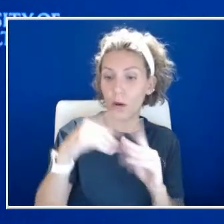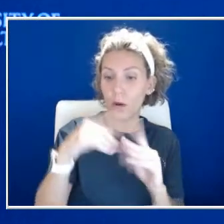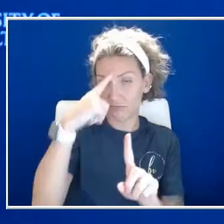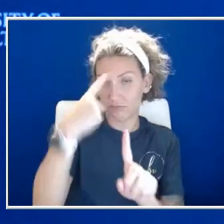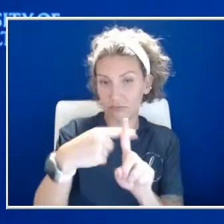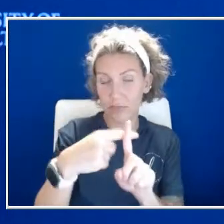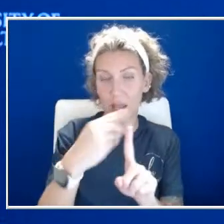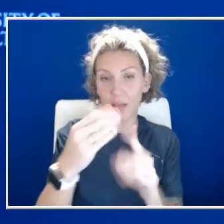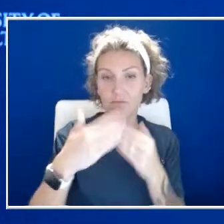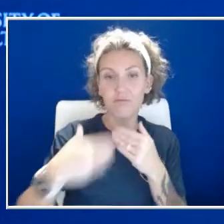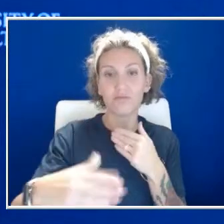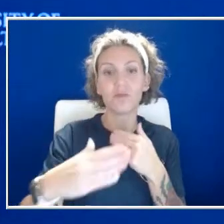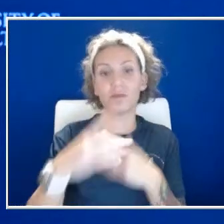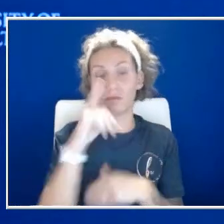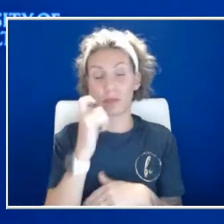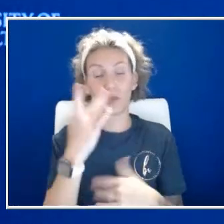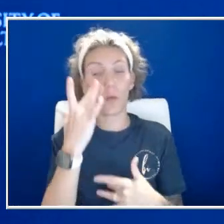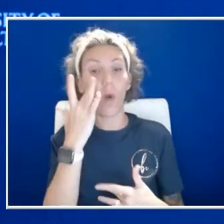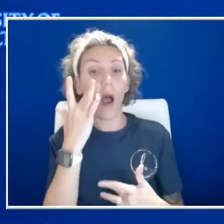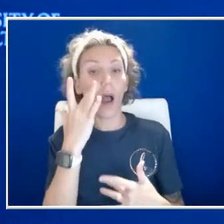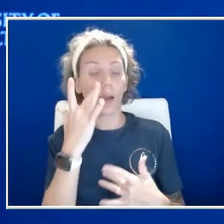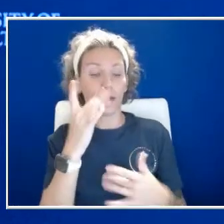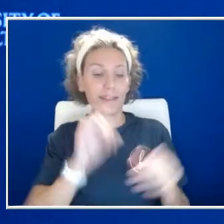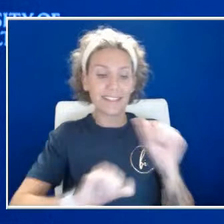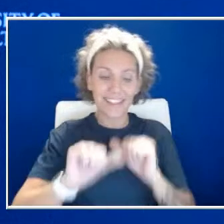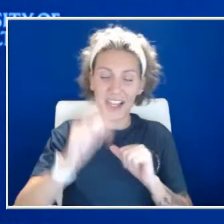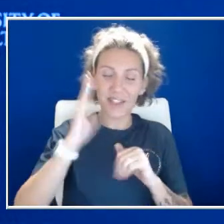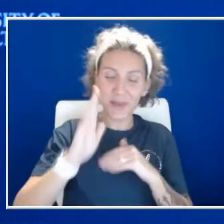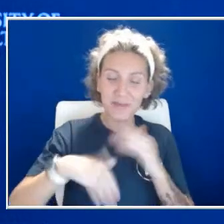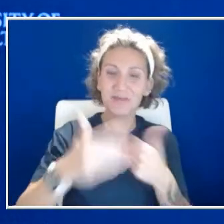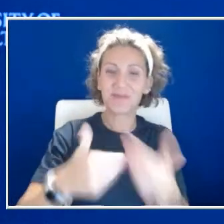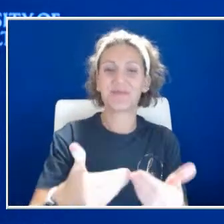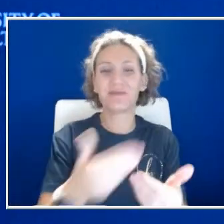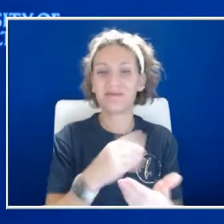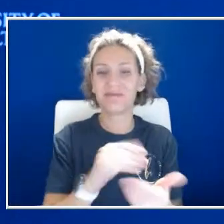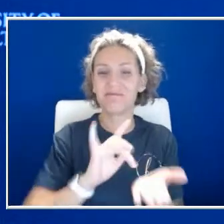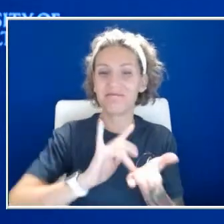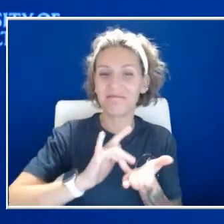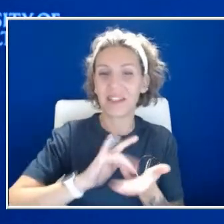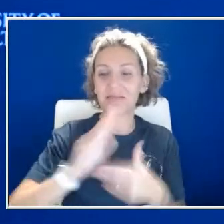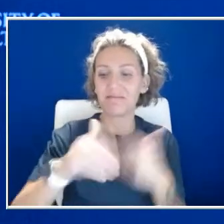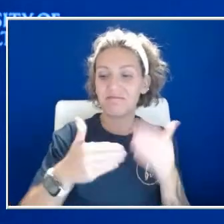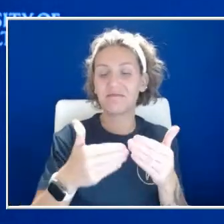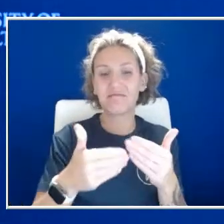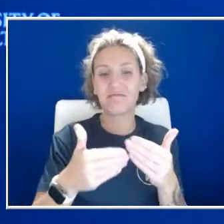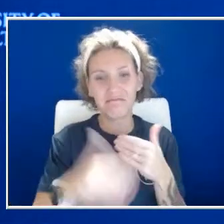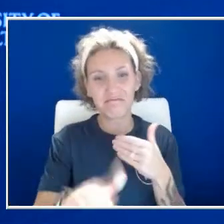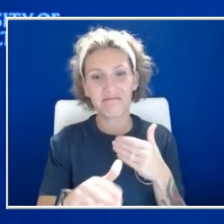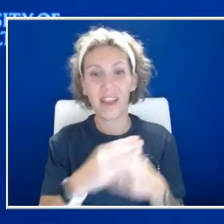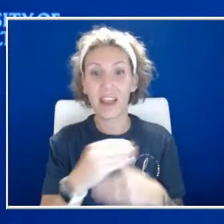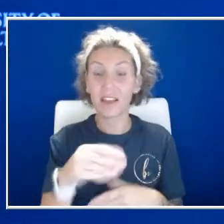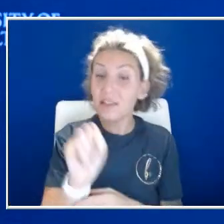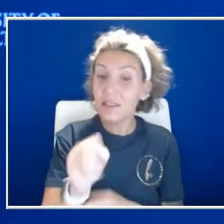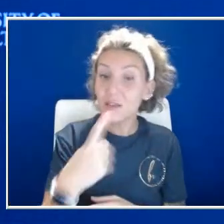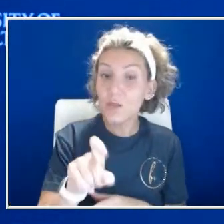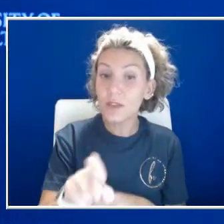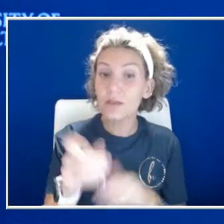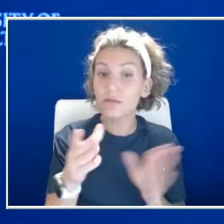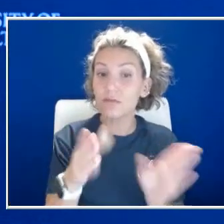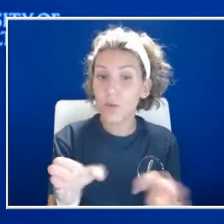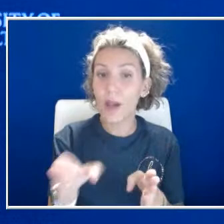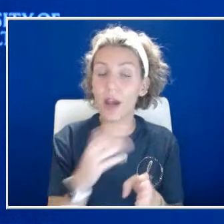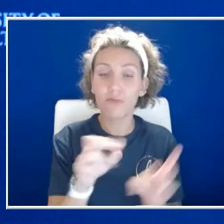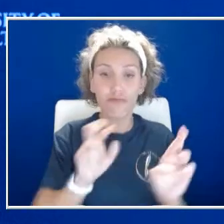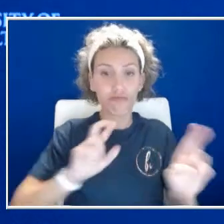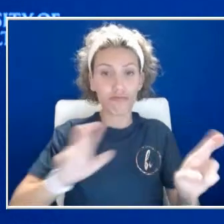know the science continues to move forward, the medicine continues to move forward as well. So yes, we need to prepare for that and be ready for that, and we certainly are,